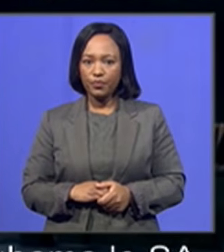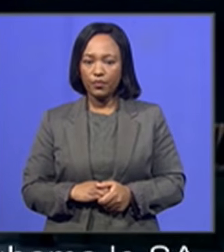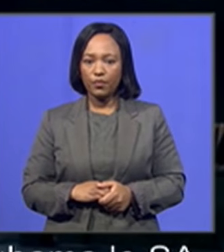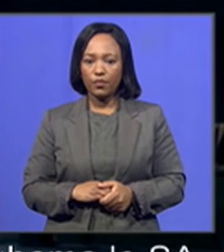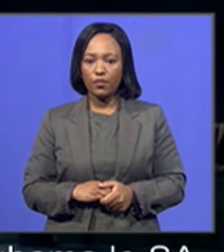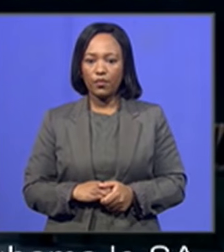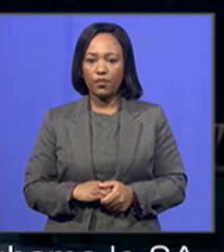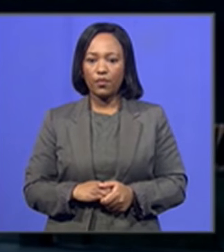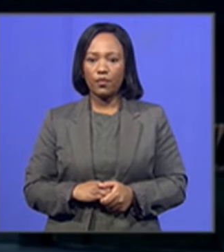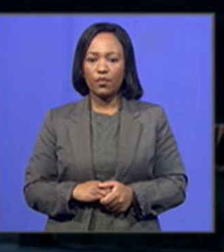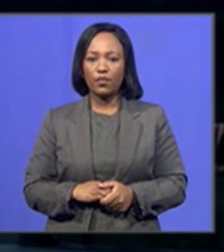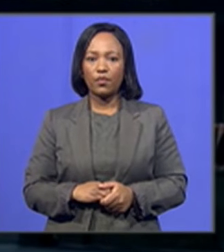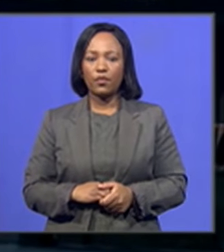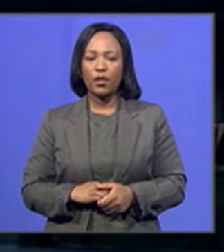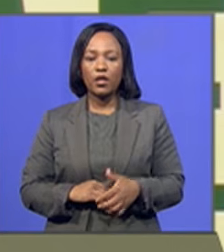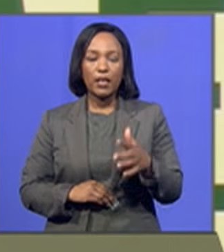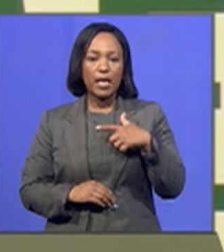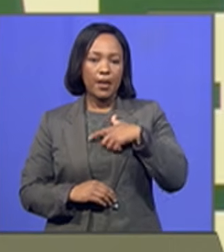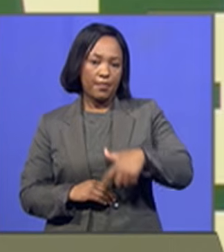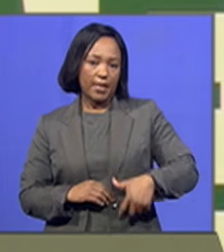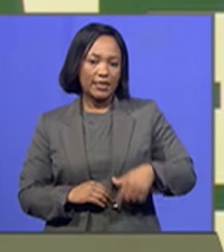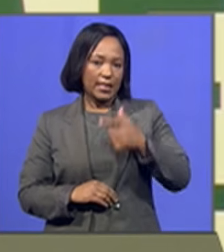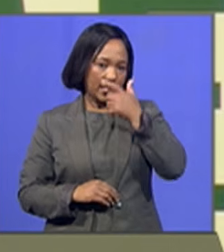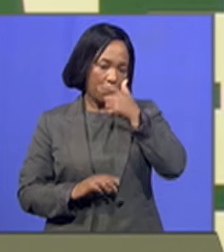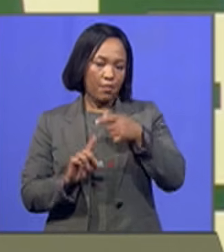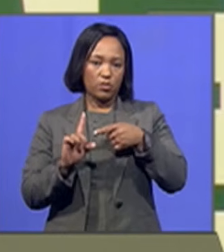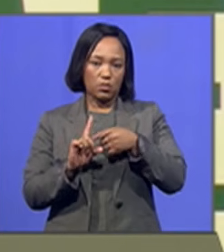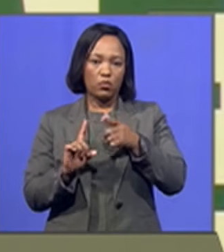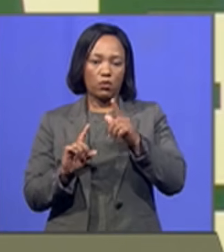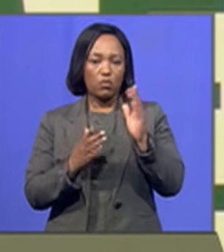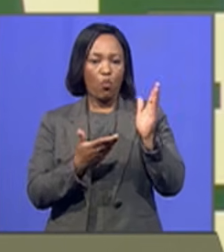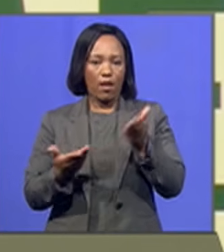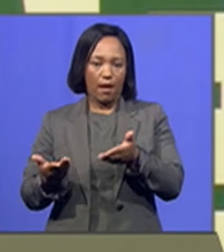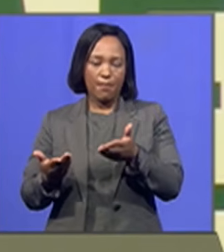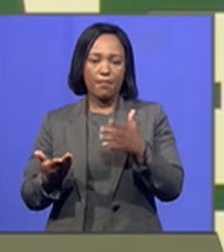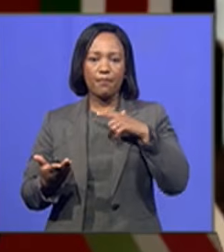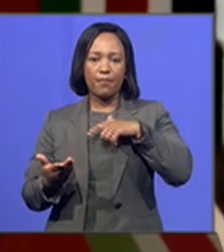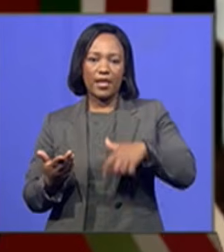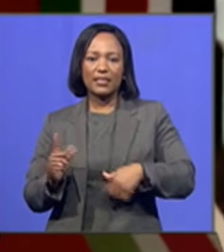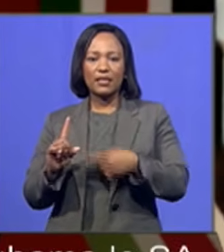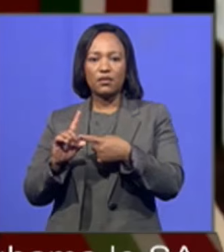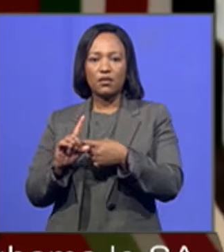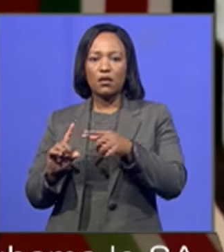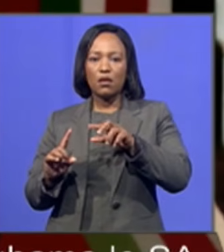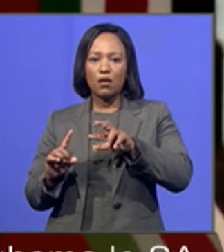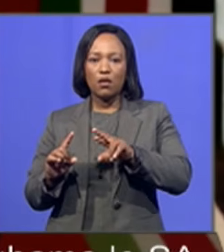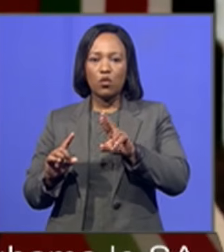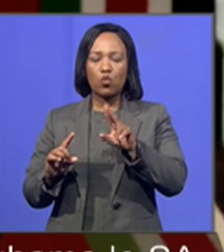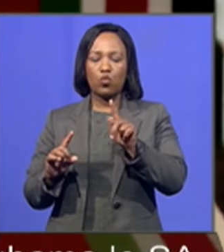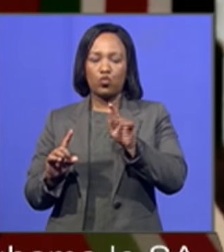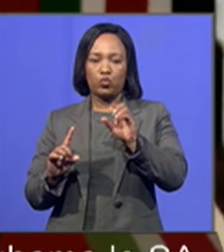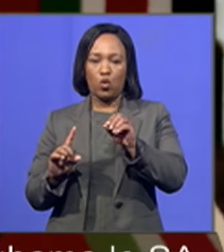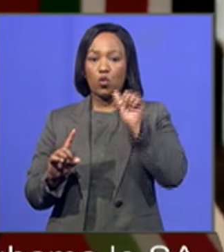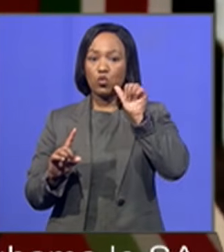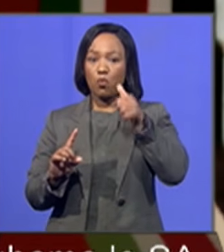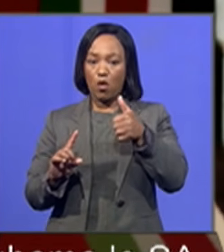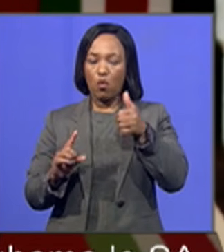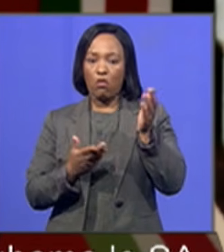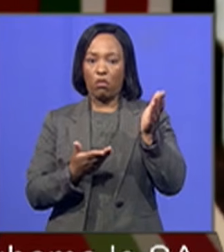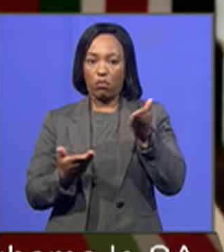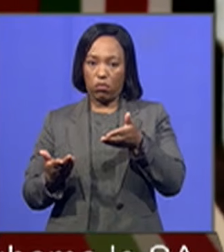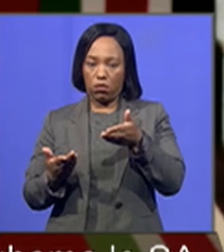Ho lebeletswe hore mopresidente Ramaphosa a amohele mopresidente Ruto hosane bakeng sa leeto la hae leo le tla